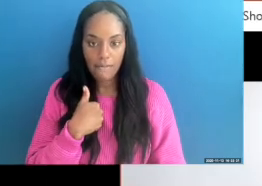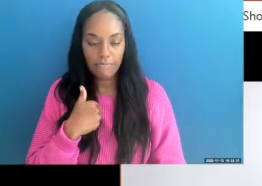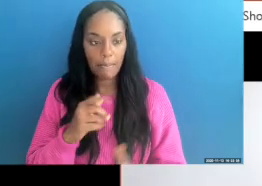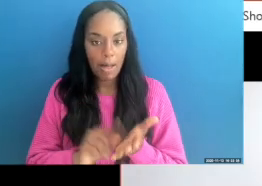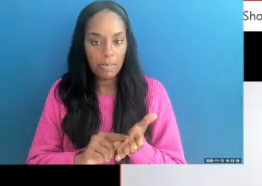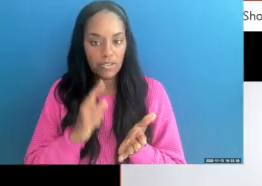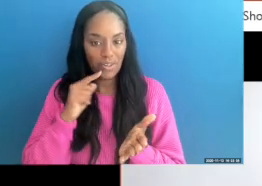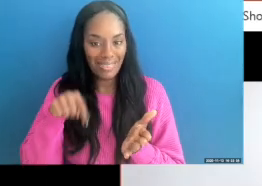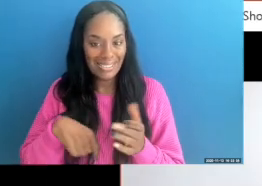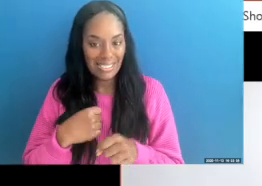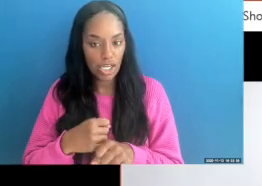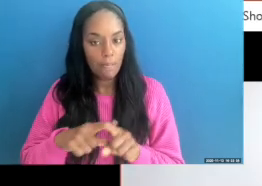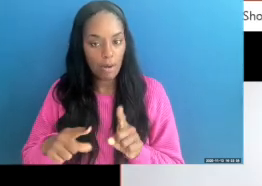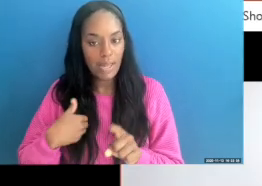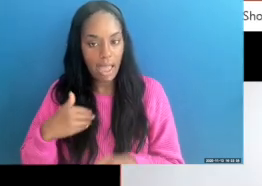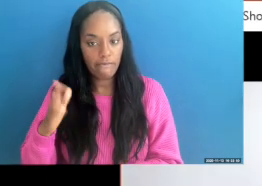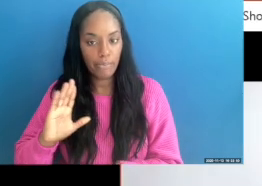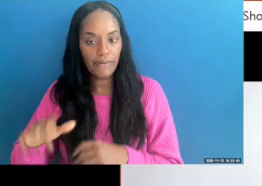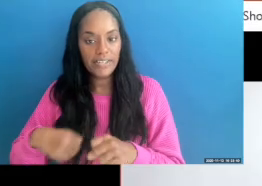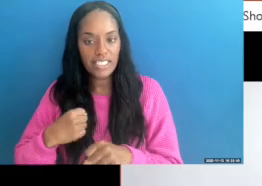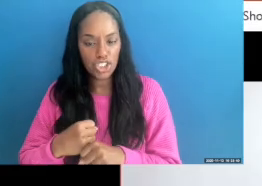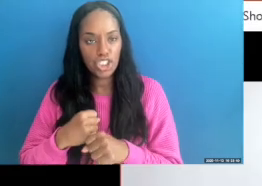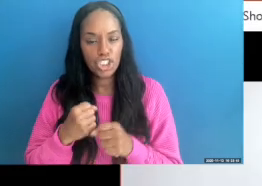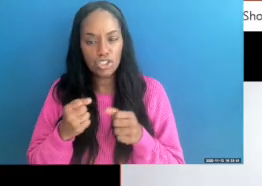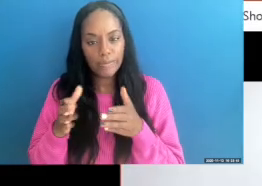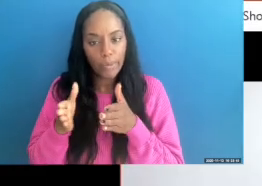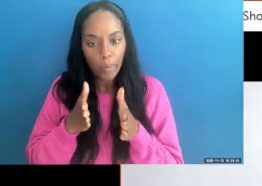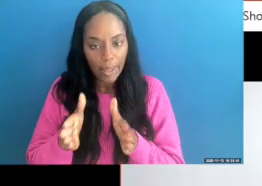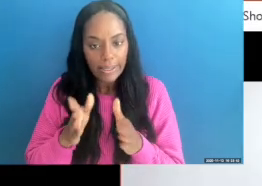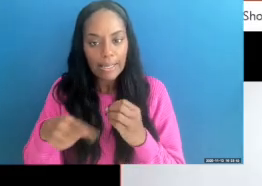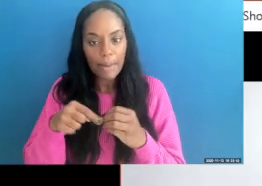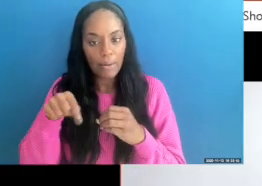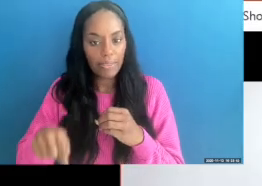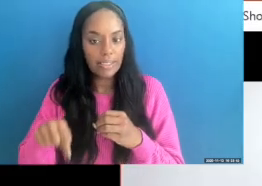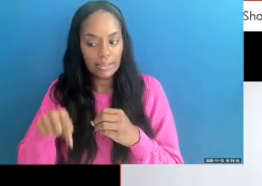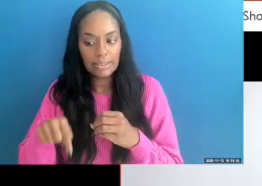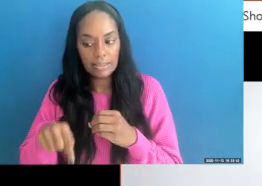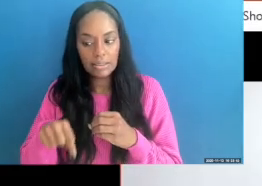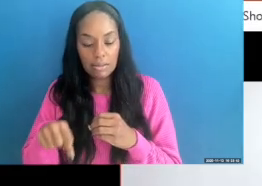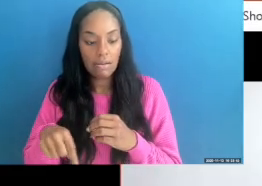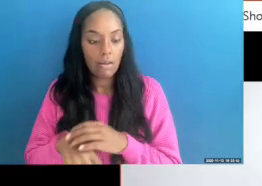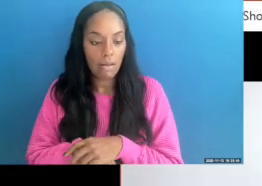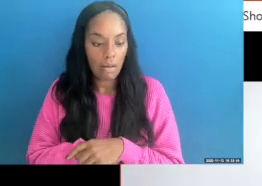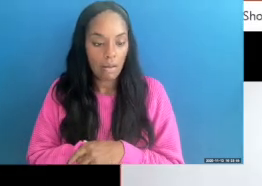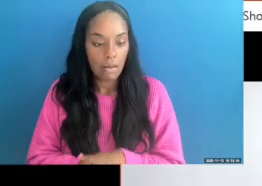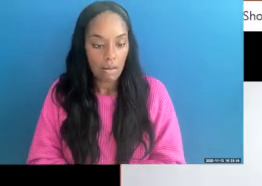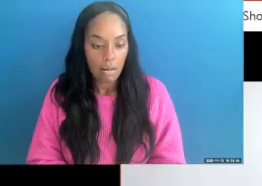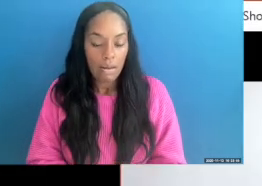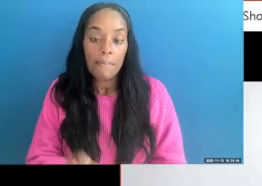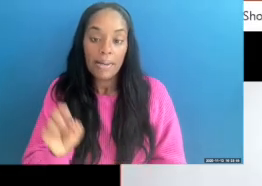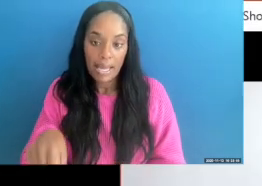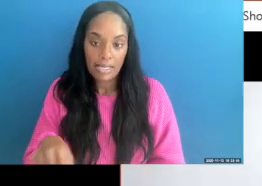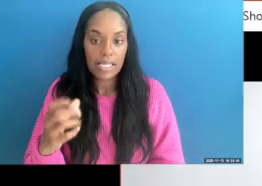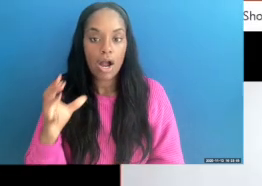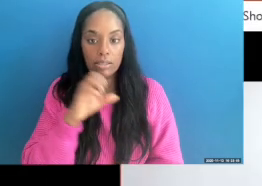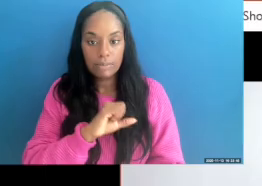and we don't have one published for this year, but we do have past years kind of methodology around this published. But we